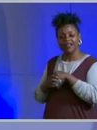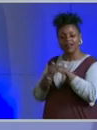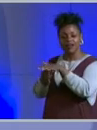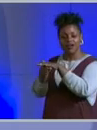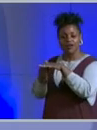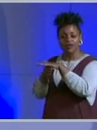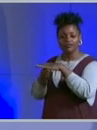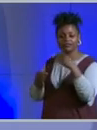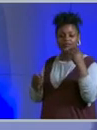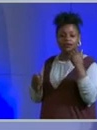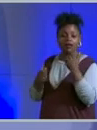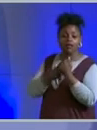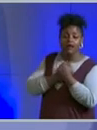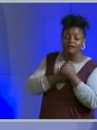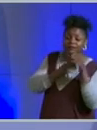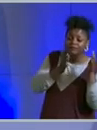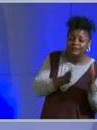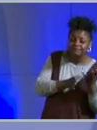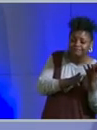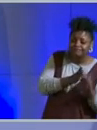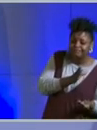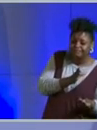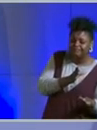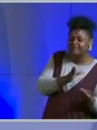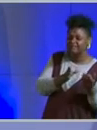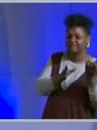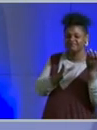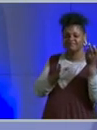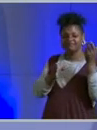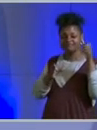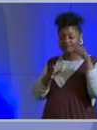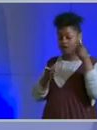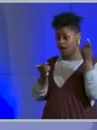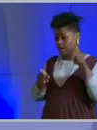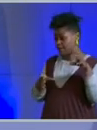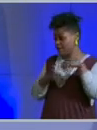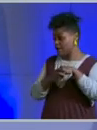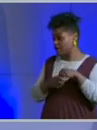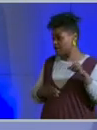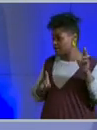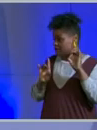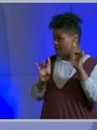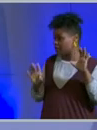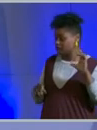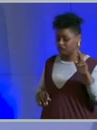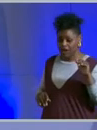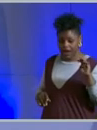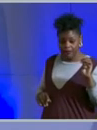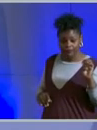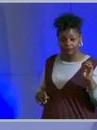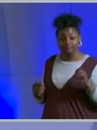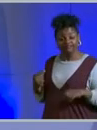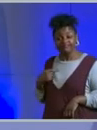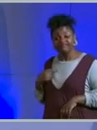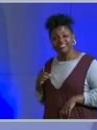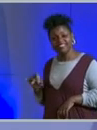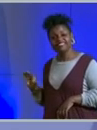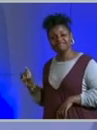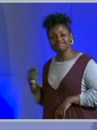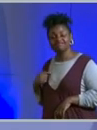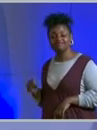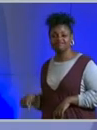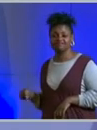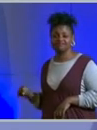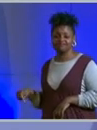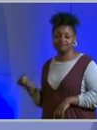one involved in a violent crime. I get, unfortunately, devastating